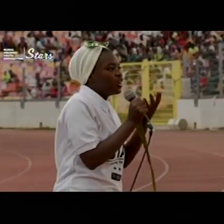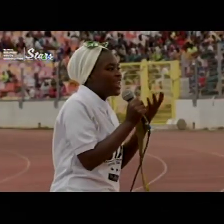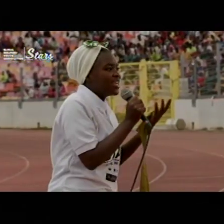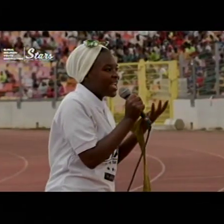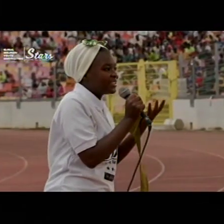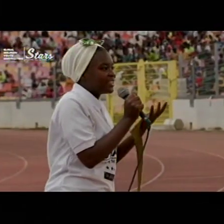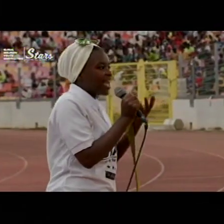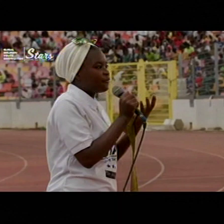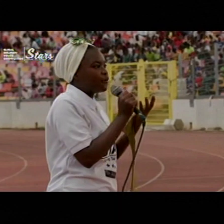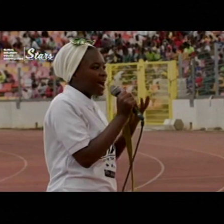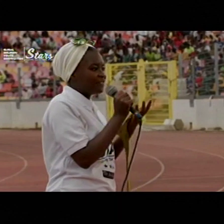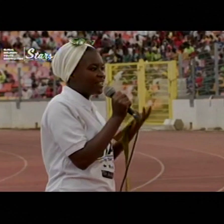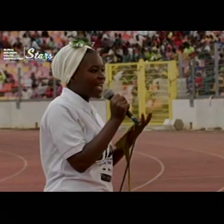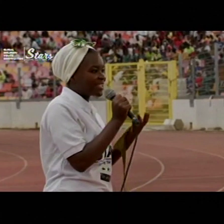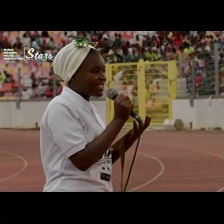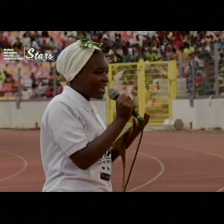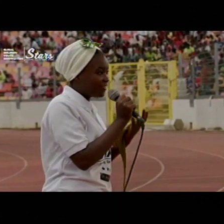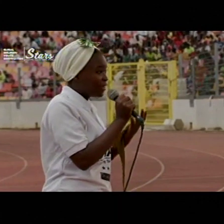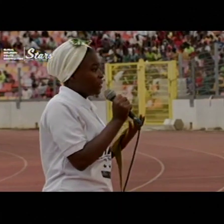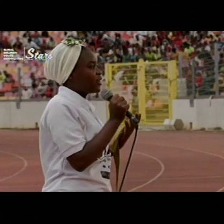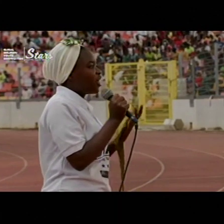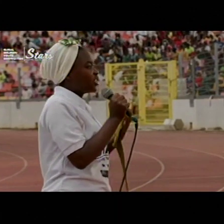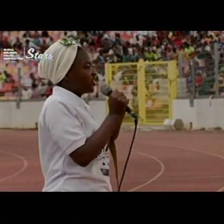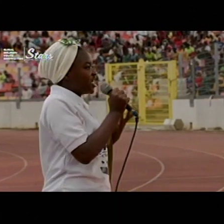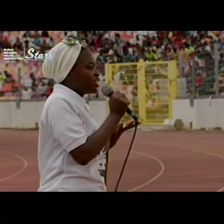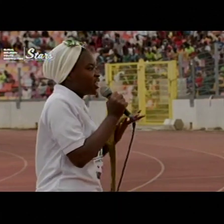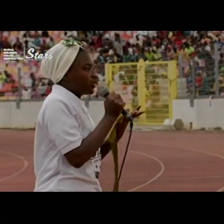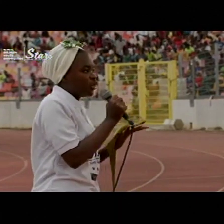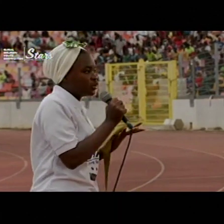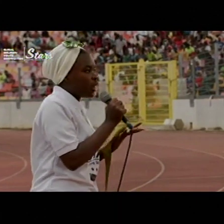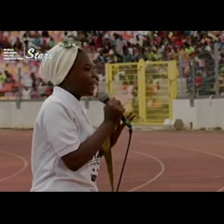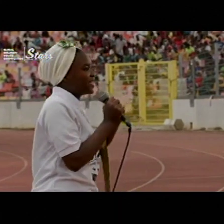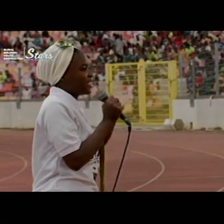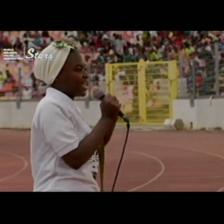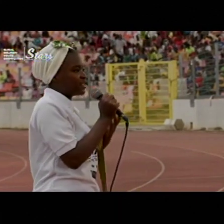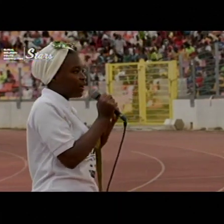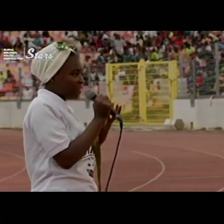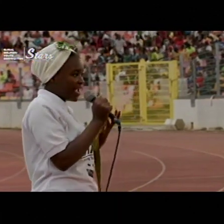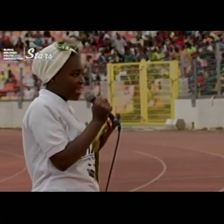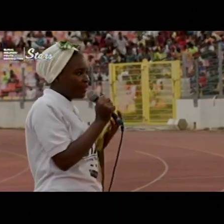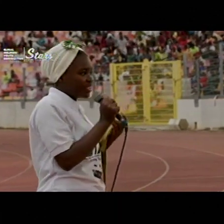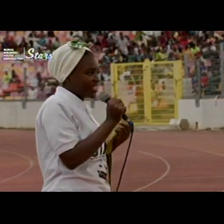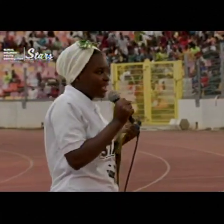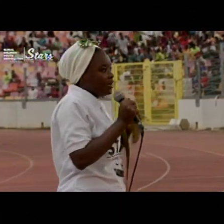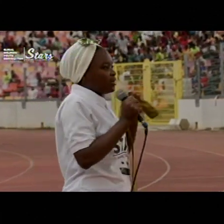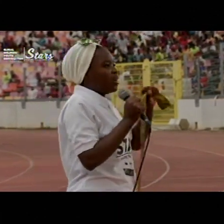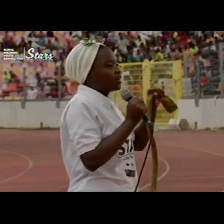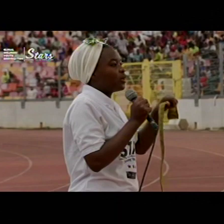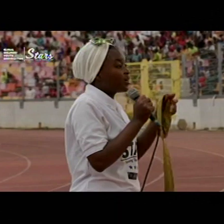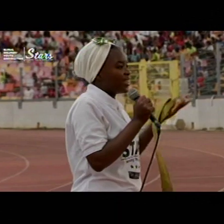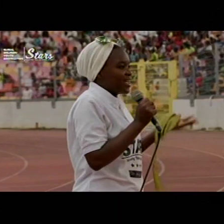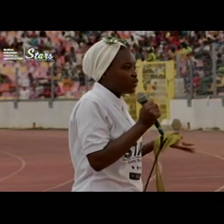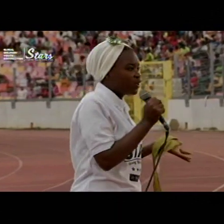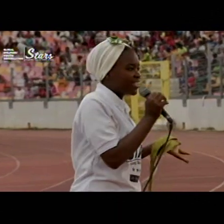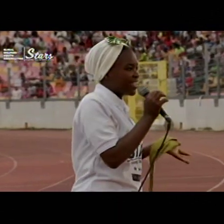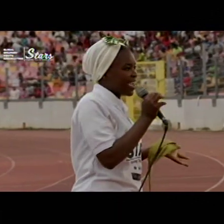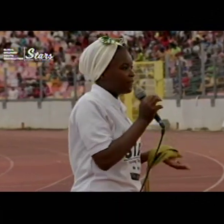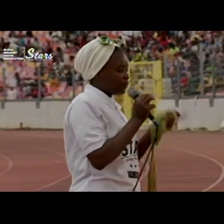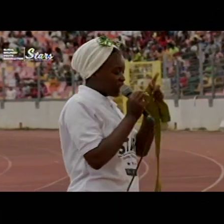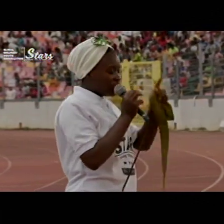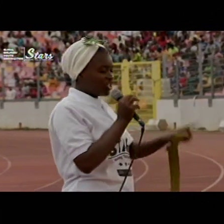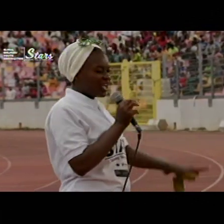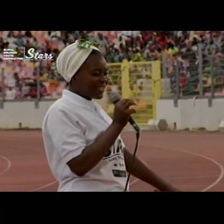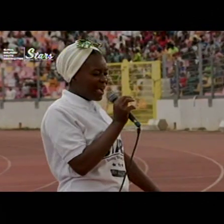do not let the devil have the last laugh, because Jesus showed up at the gate of hell and was like, "Knock, knock, guess who is